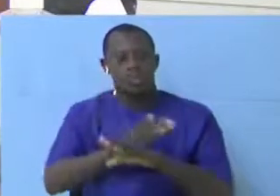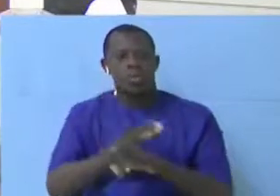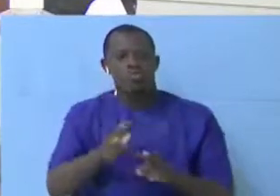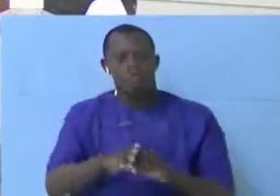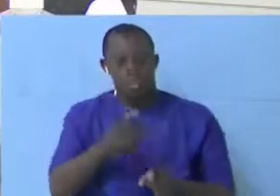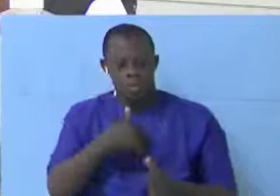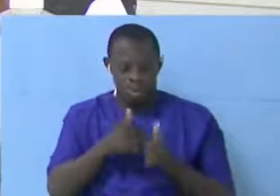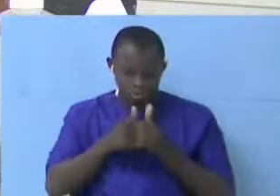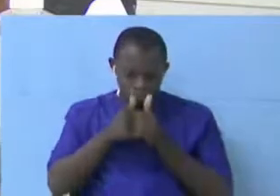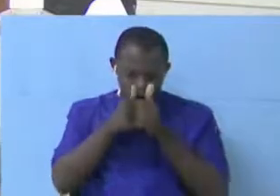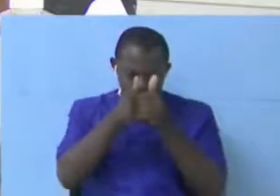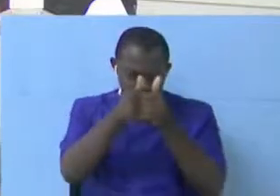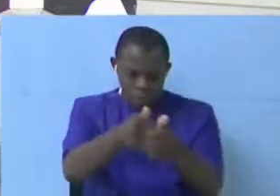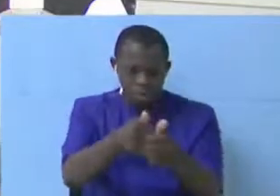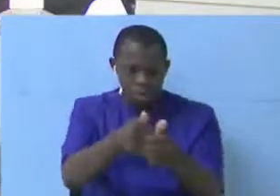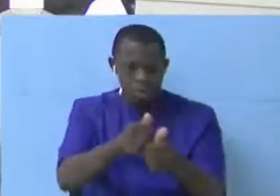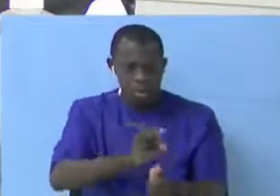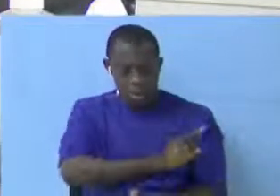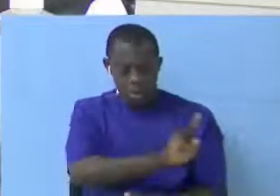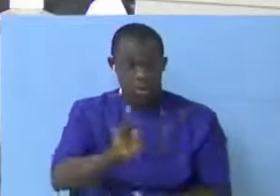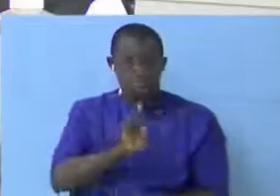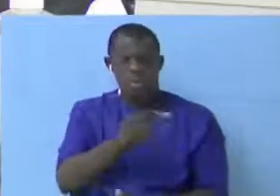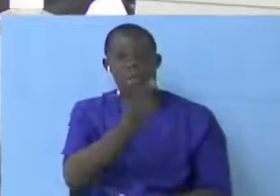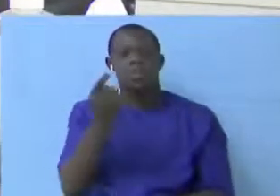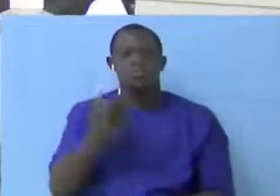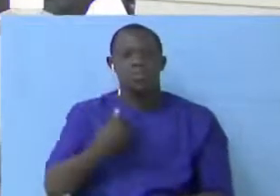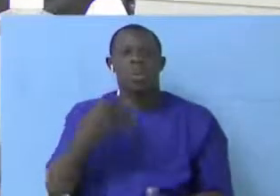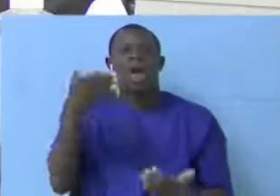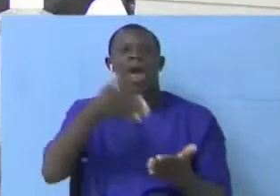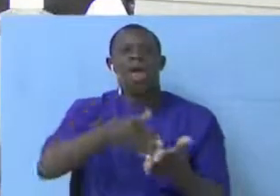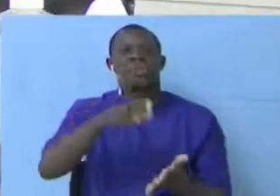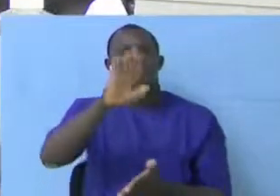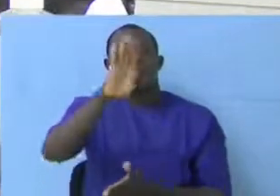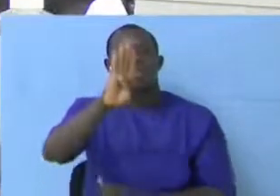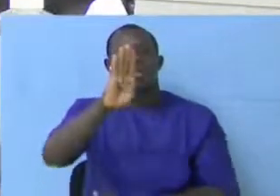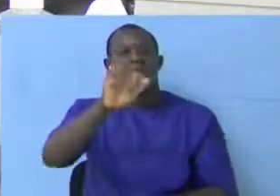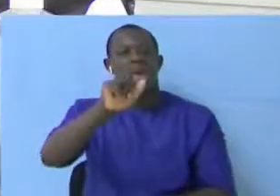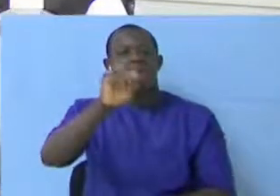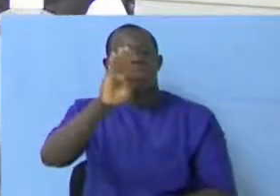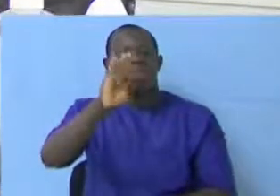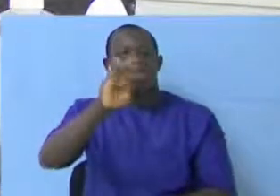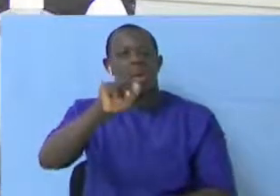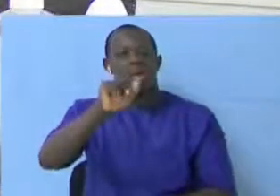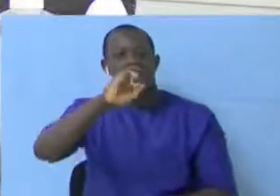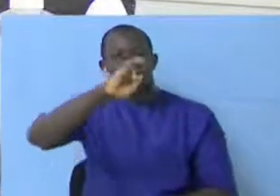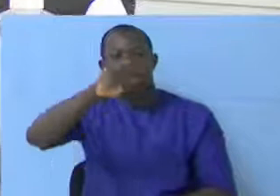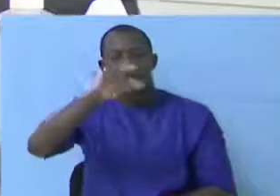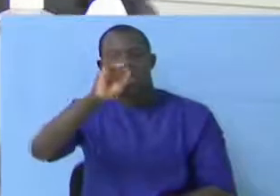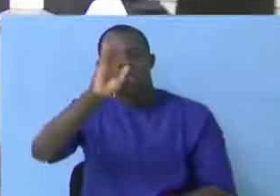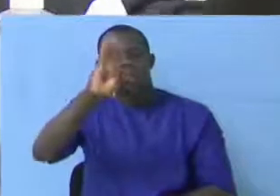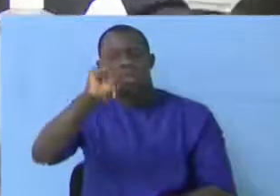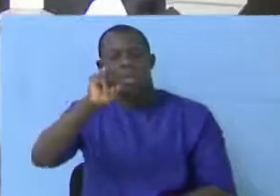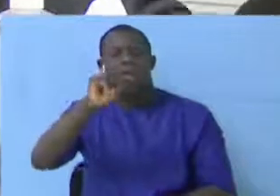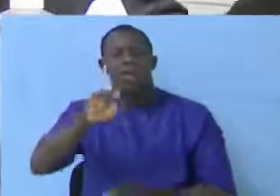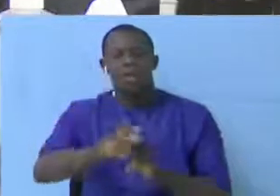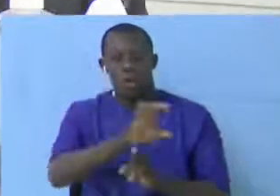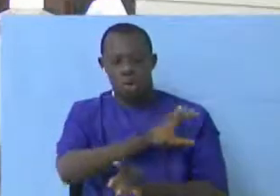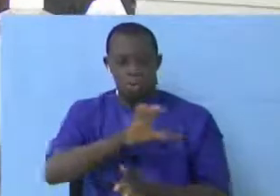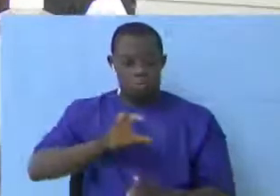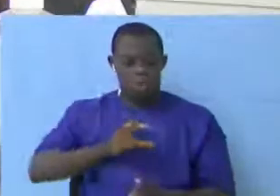I followed them to Baba Job's compound. So around just after this Palmarima